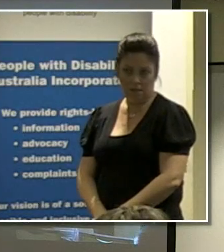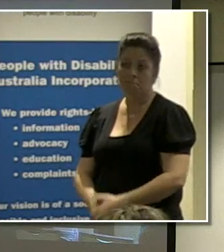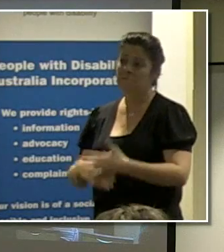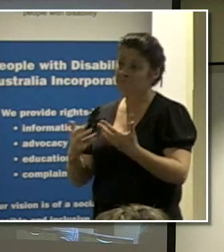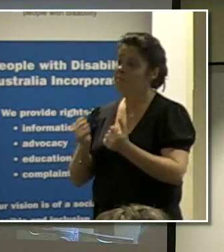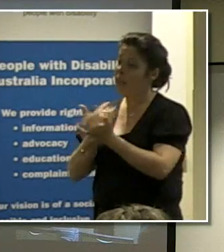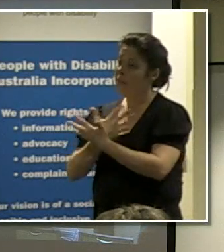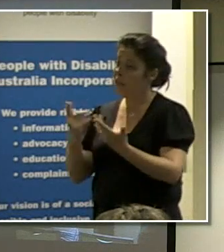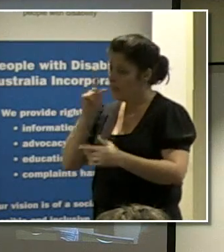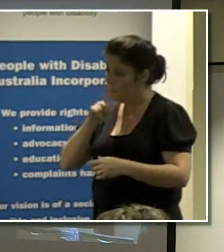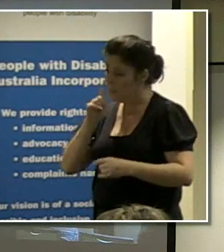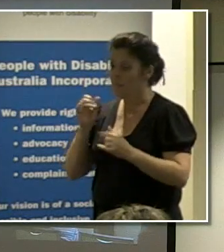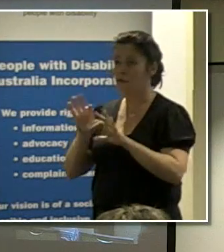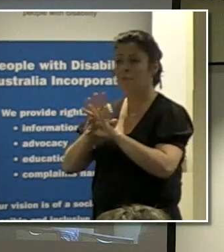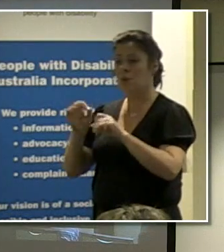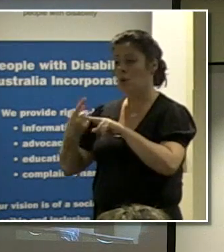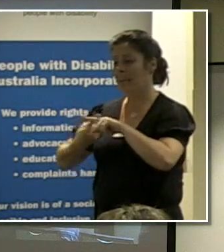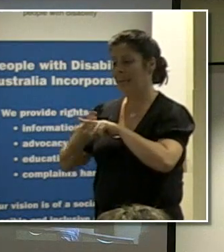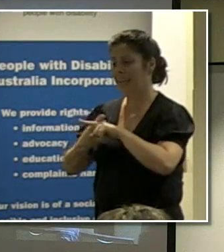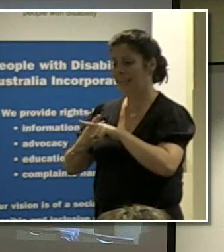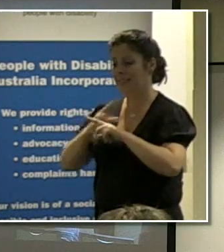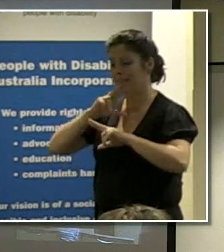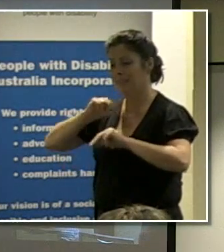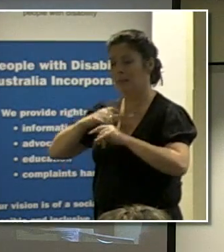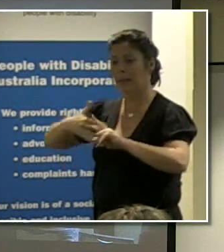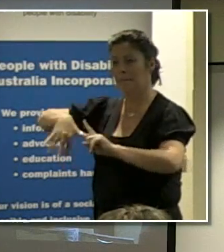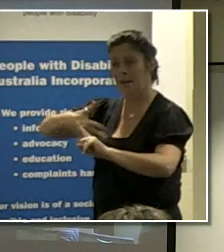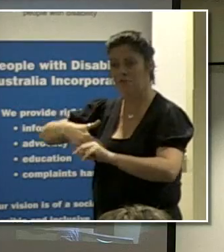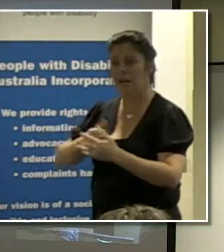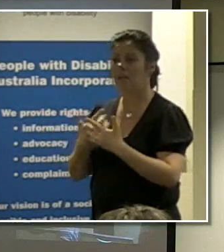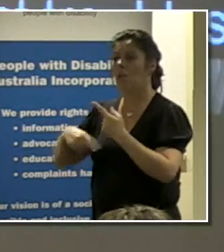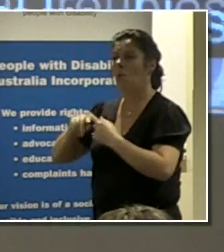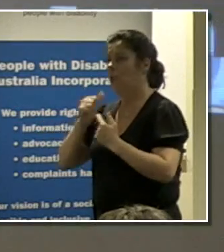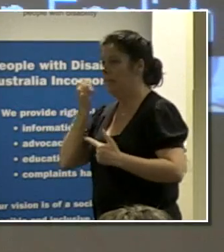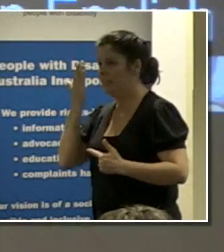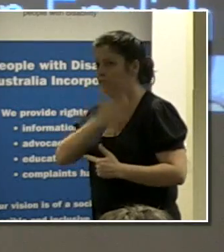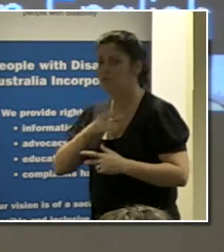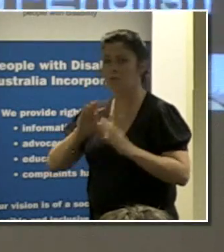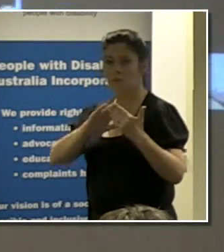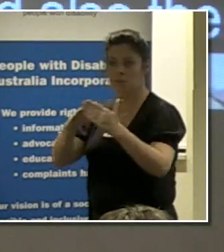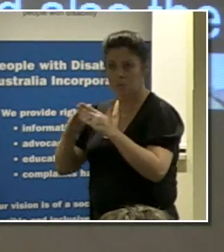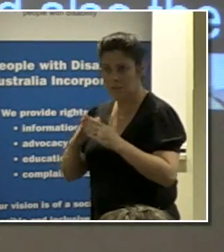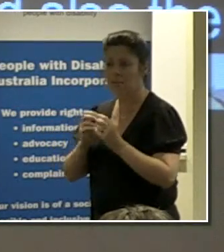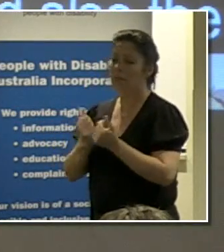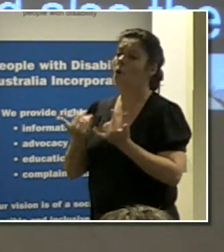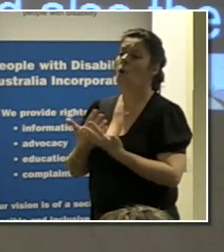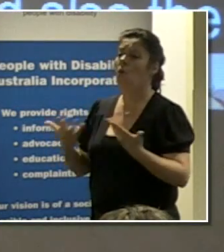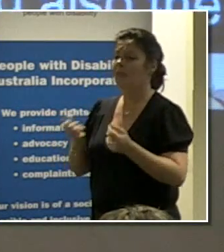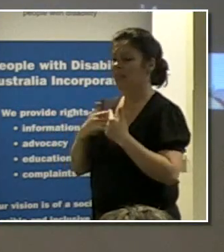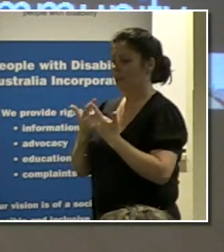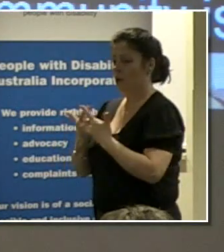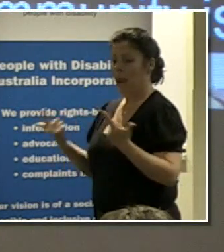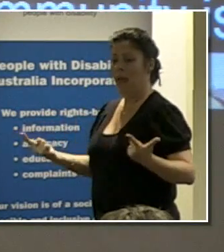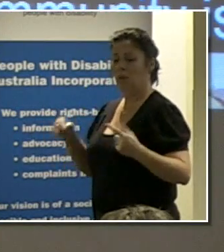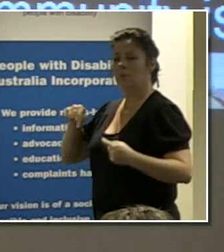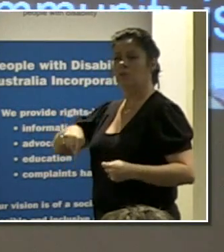people from a non-English speaking background and also from the Indigenous community is the fact that often there are languages